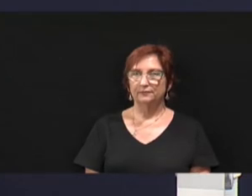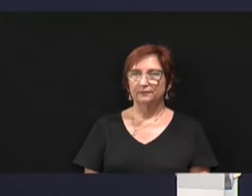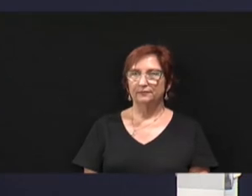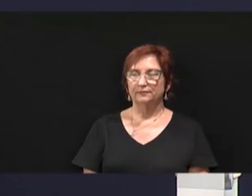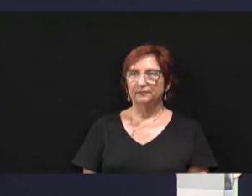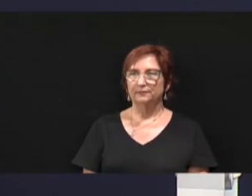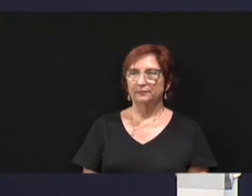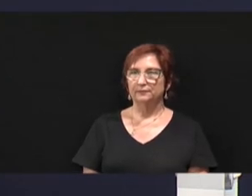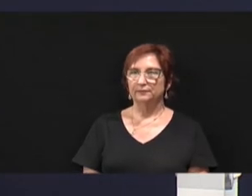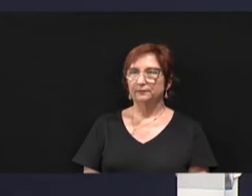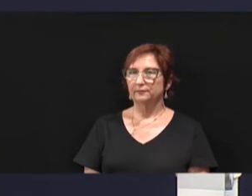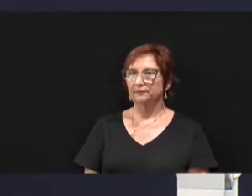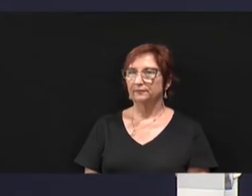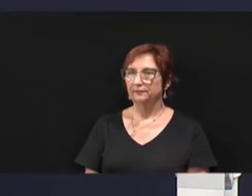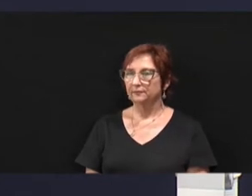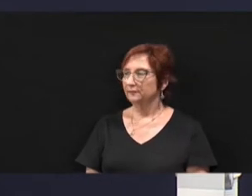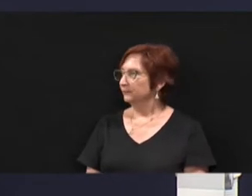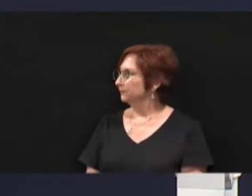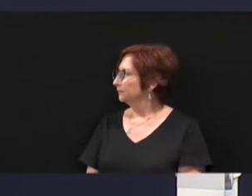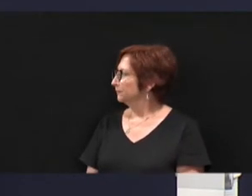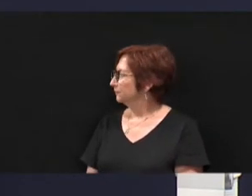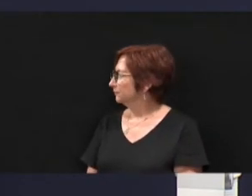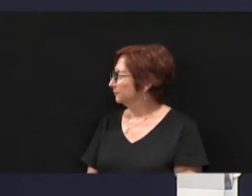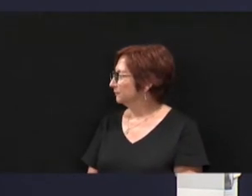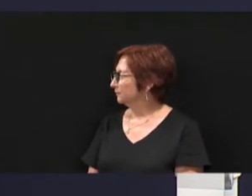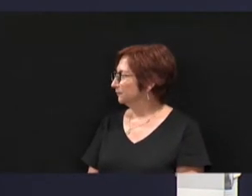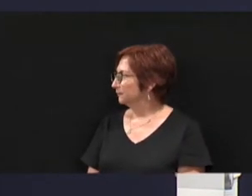It's not,